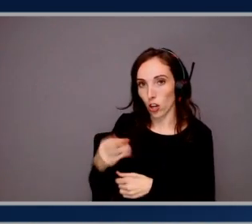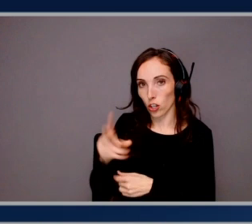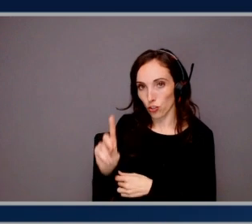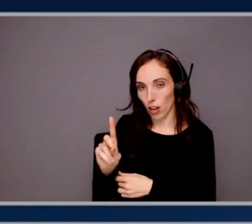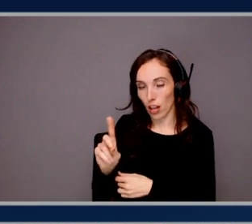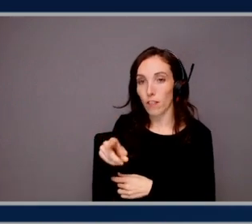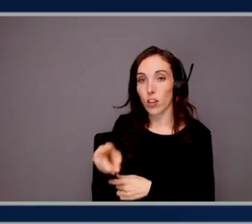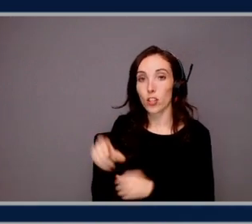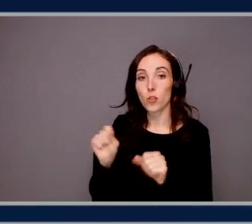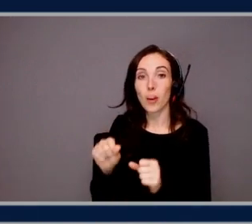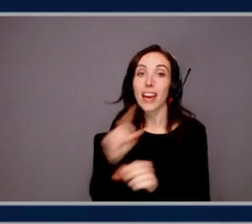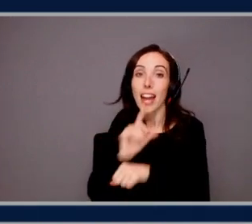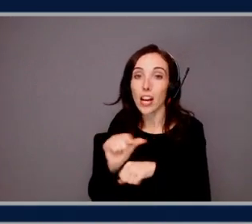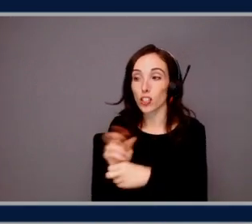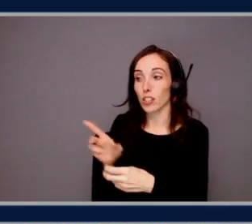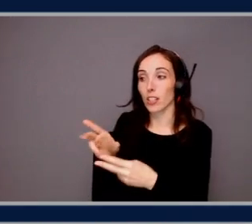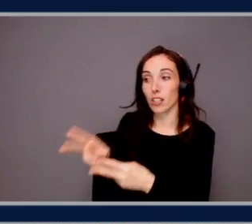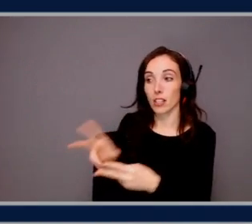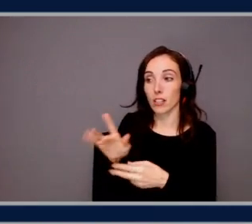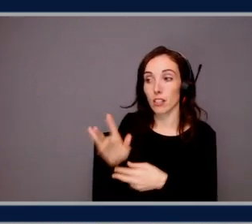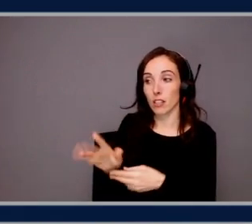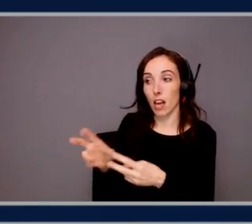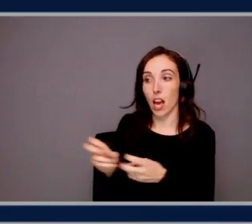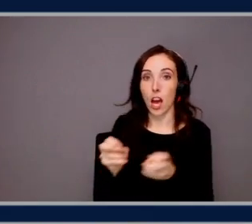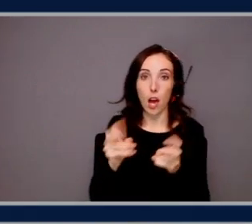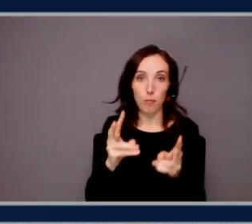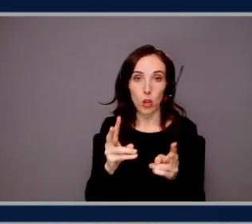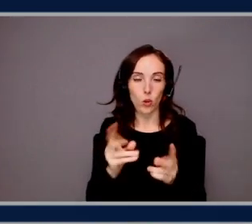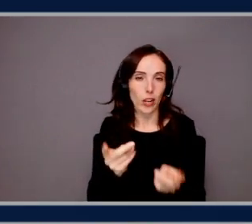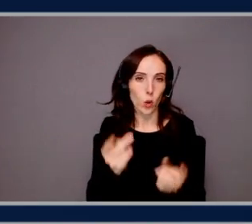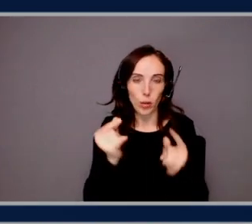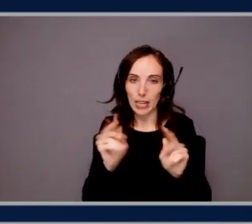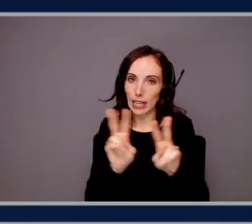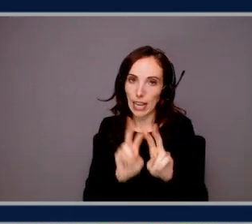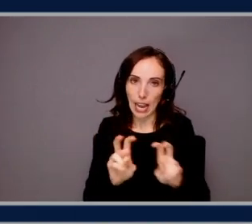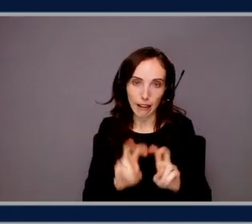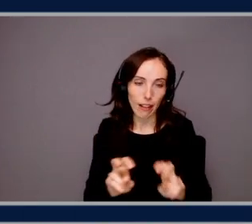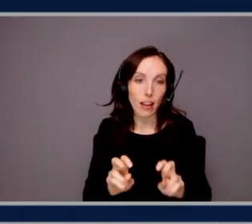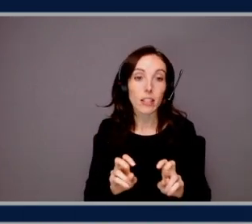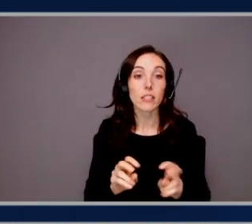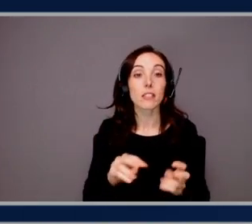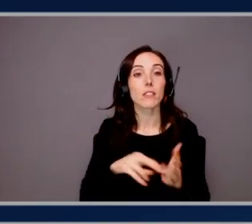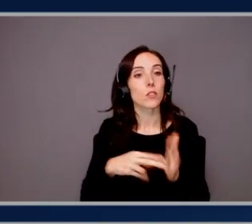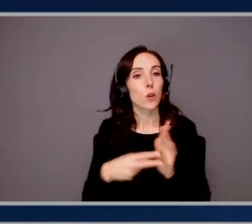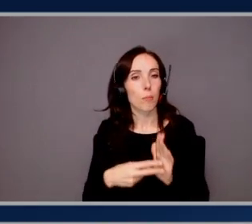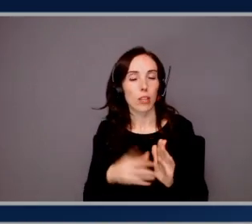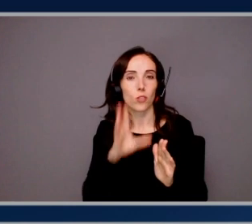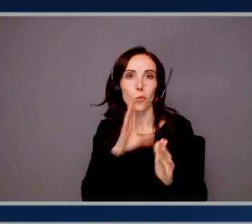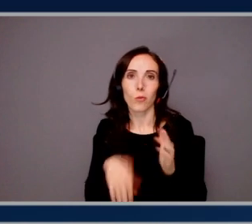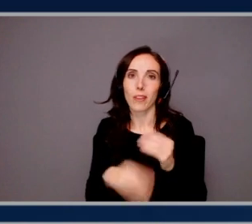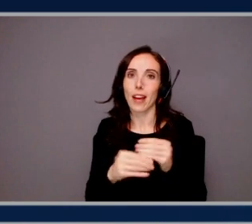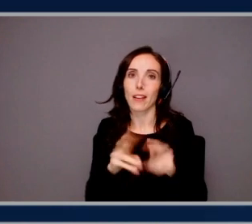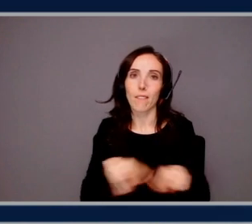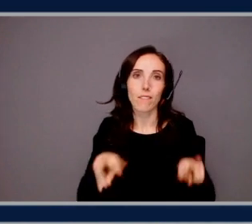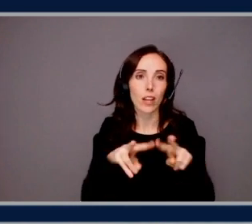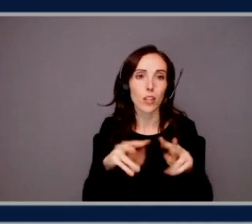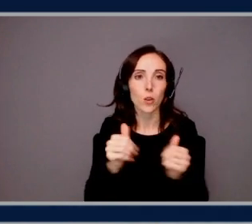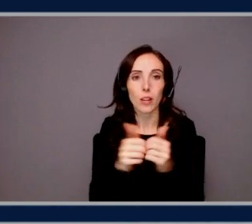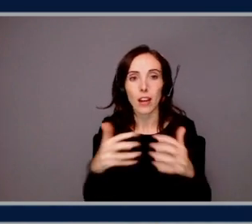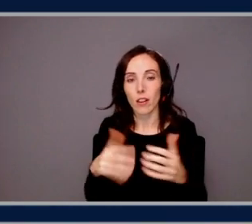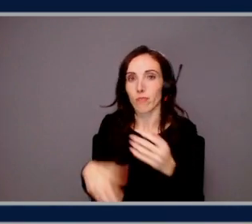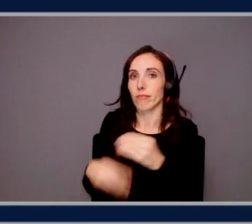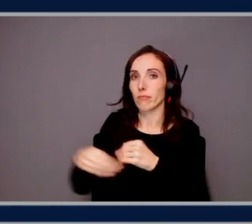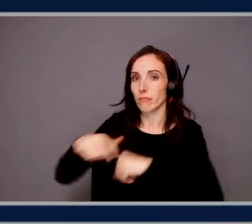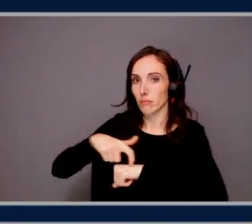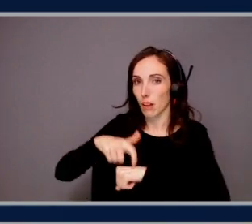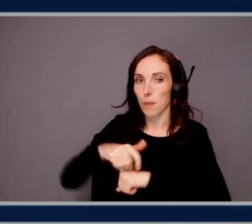you could upload that chart and then have it quickly analyzed. So this is a way that users can quickly get to value without having to add the data to their index, for example. Yeah, it's